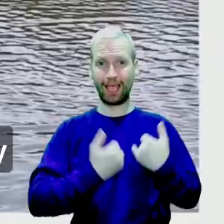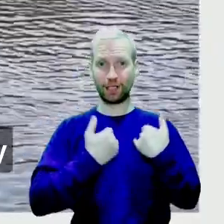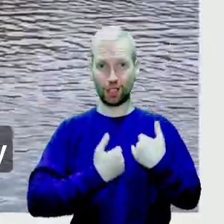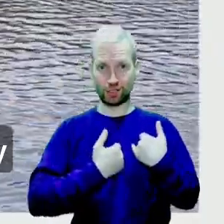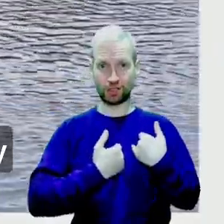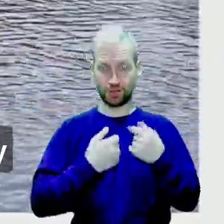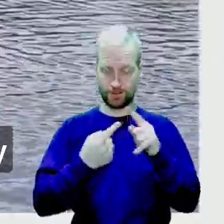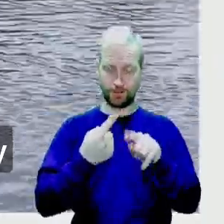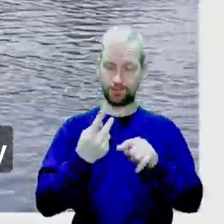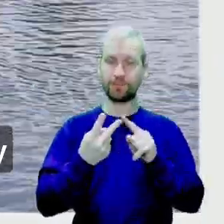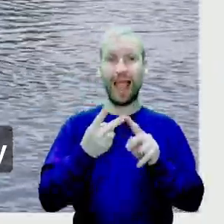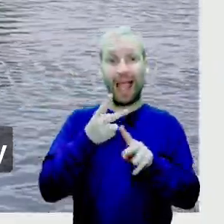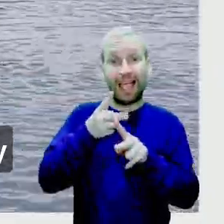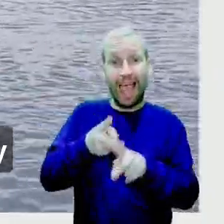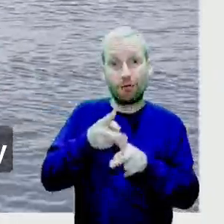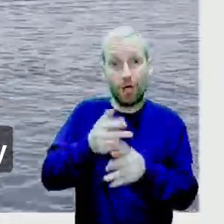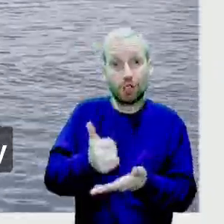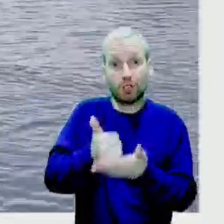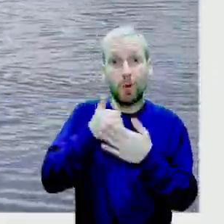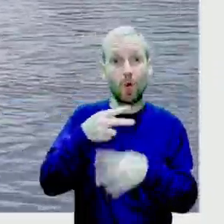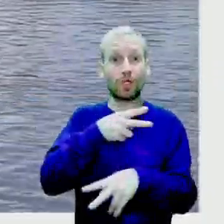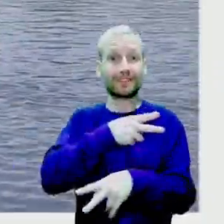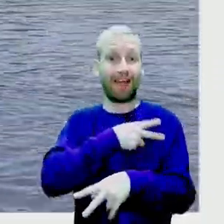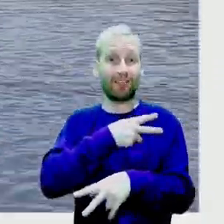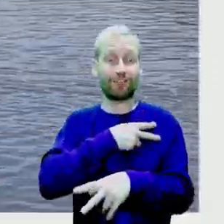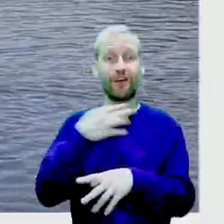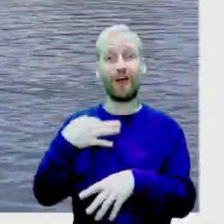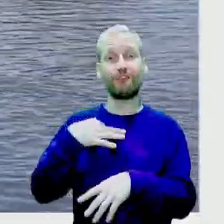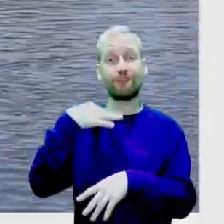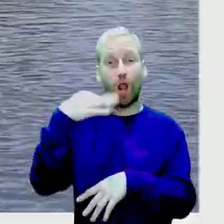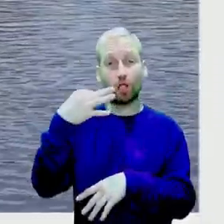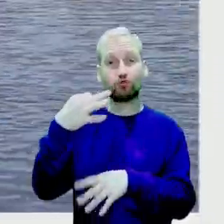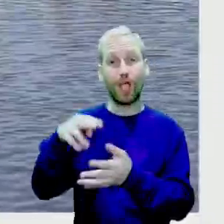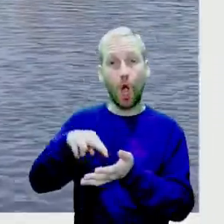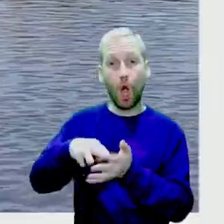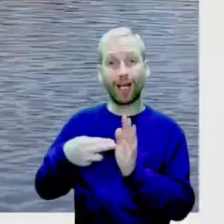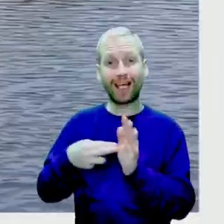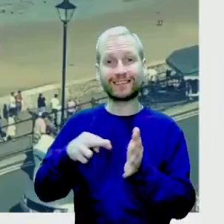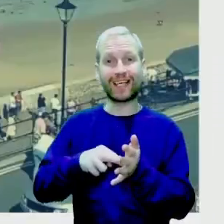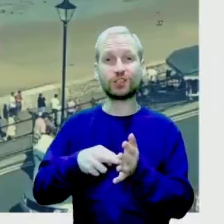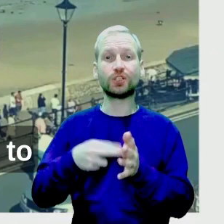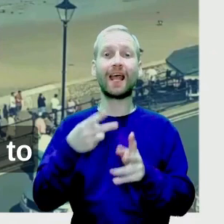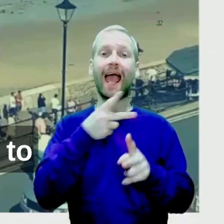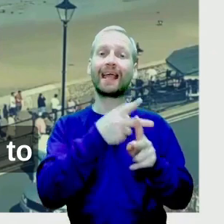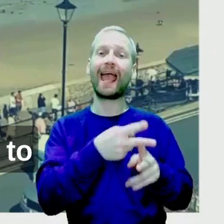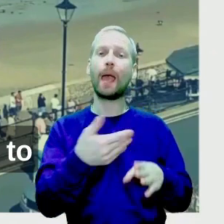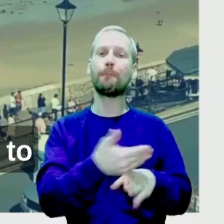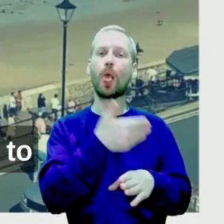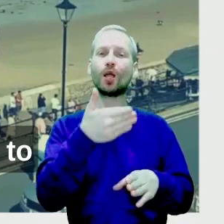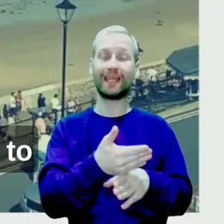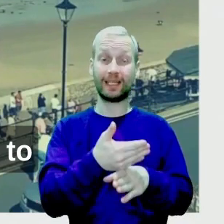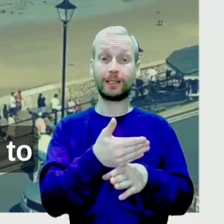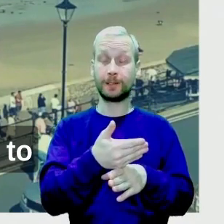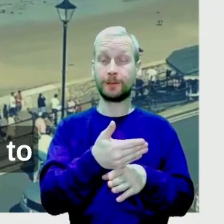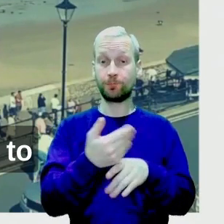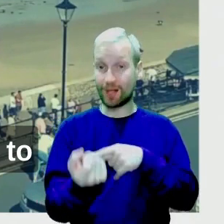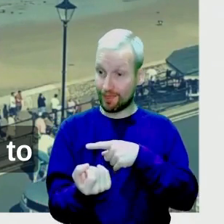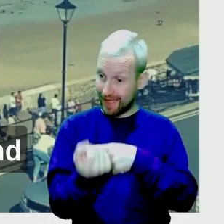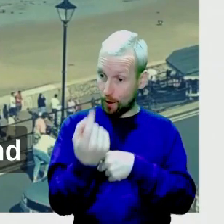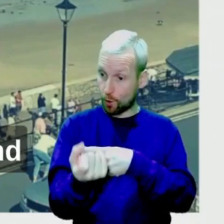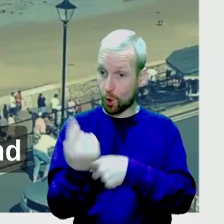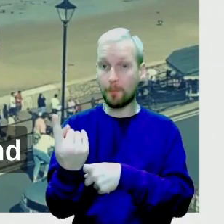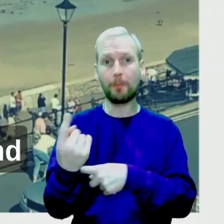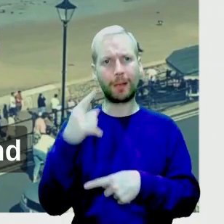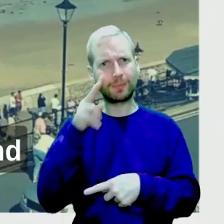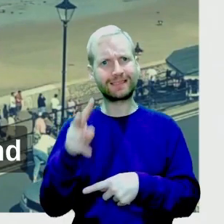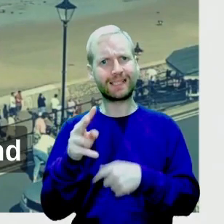their carers and support staff, voluntary organisations and care employees. Among the initial outcomes were people wanting to